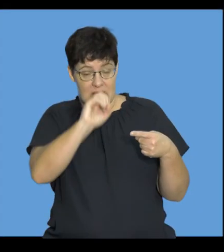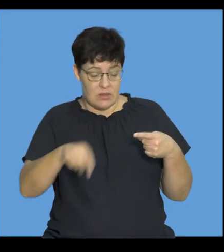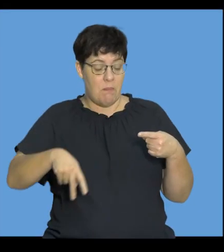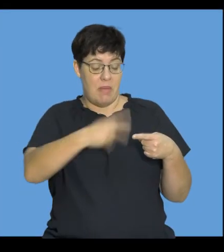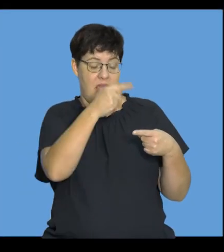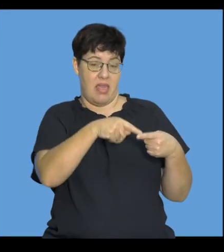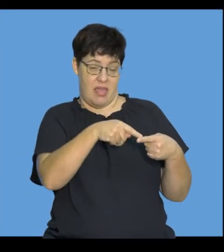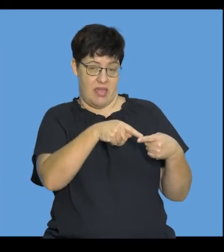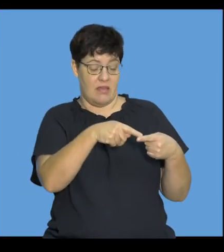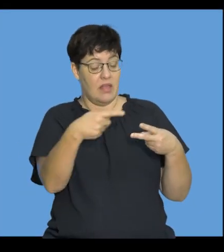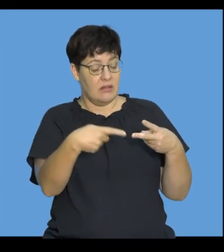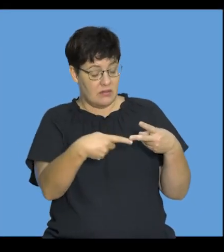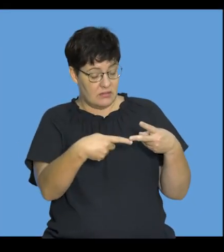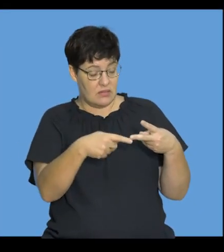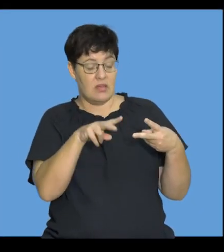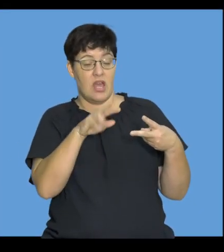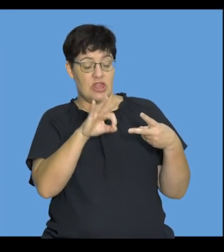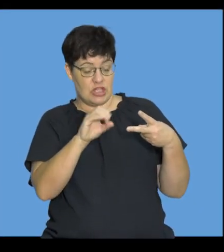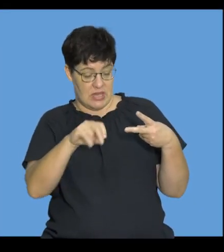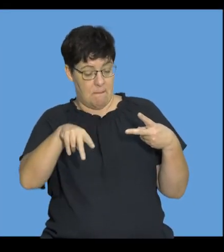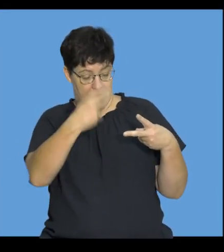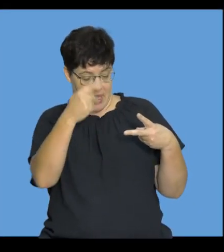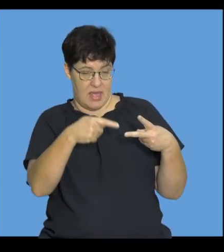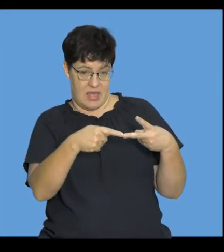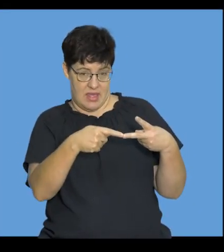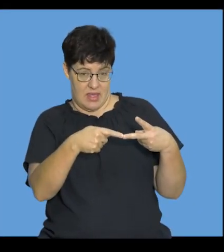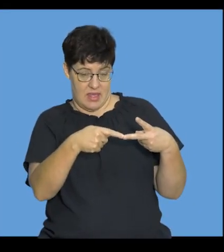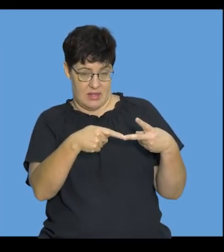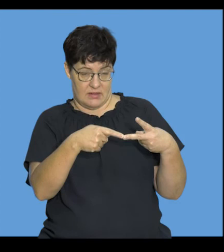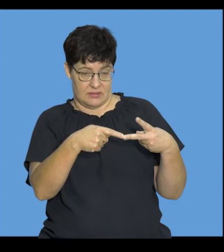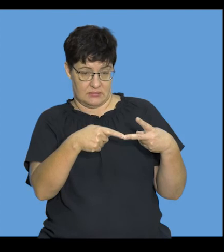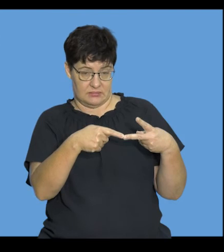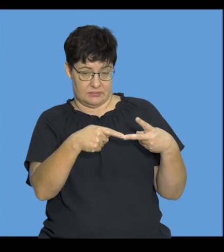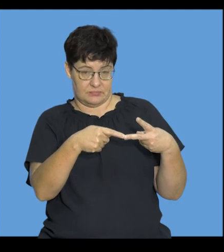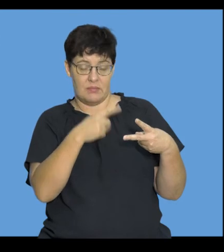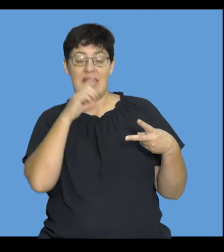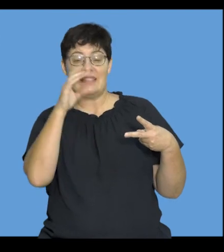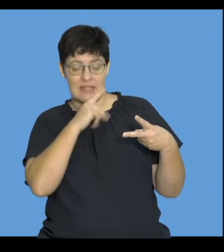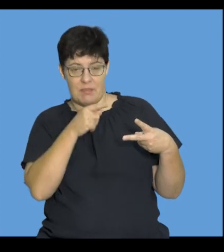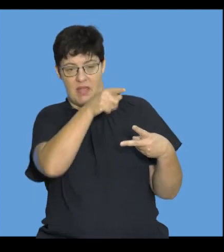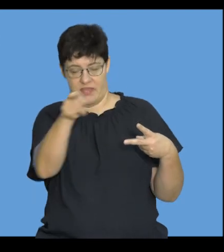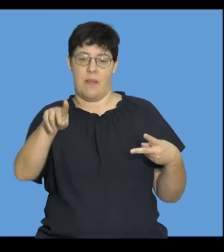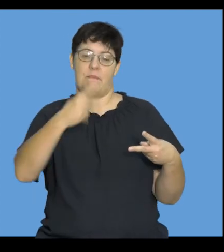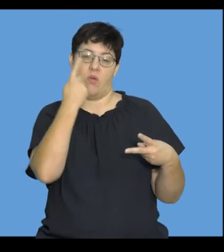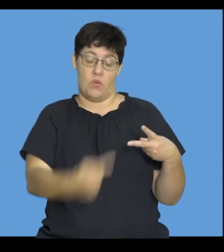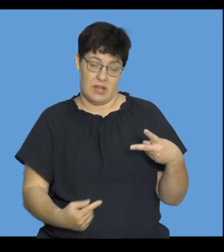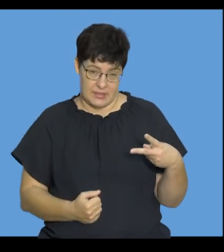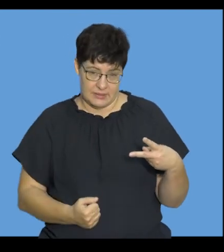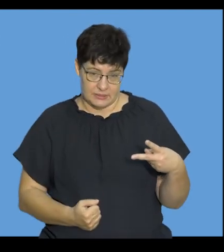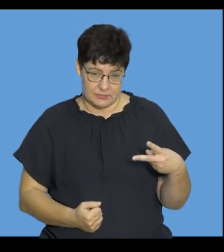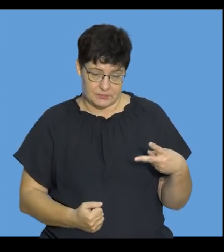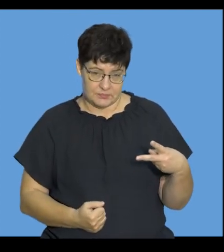the next month. We said 30% will pay after 1 month. That means in September, you expect